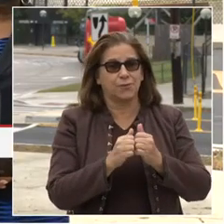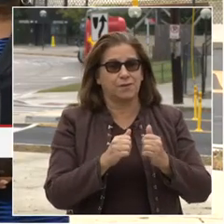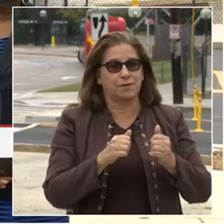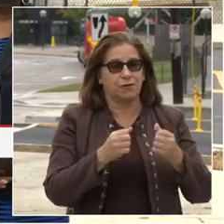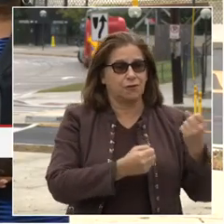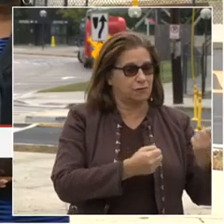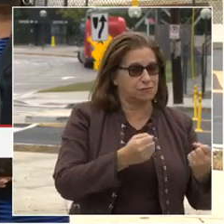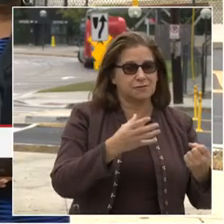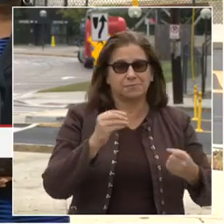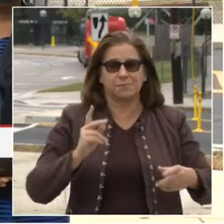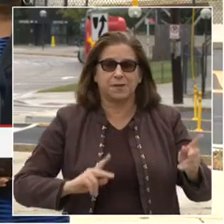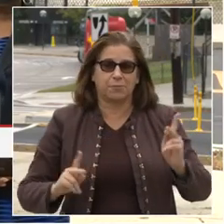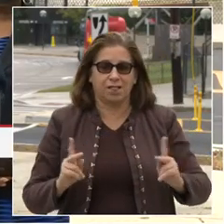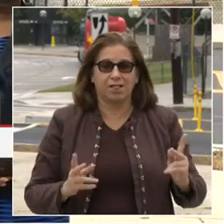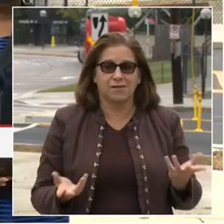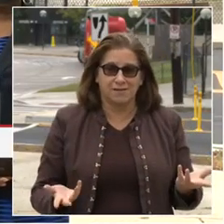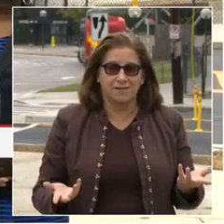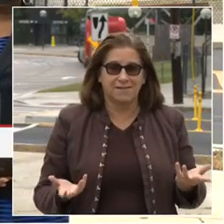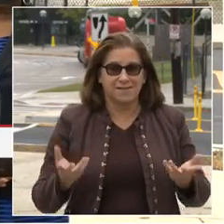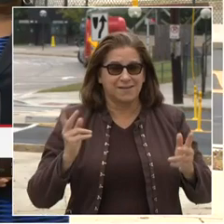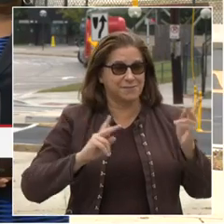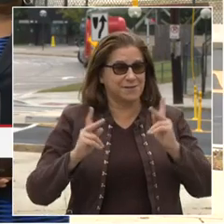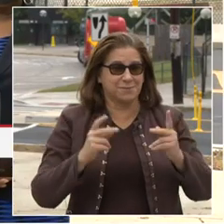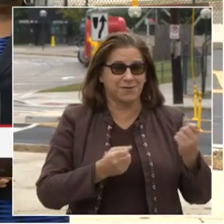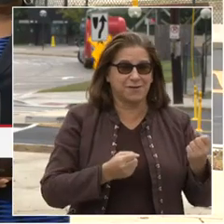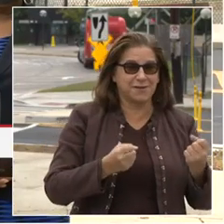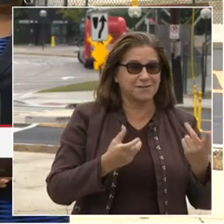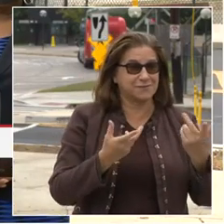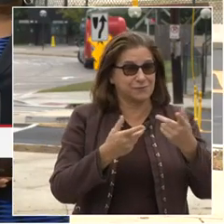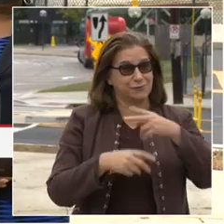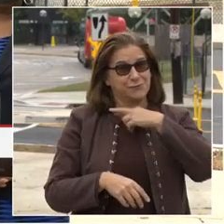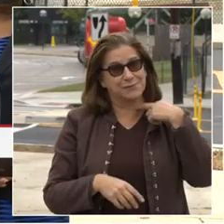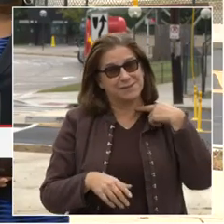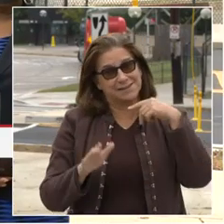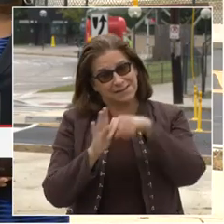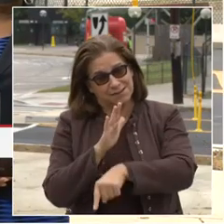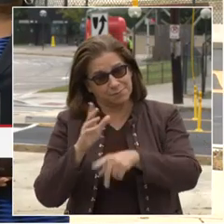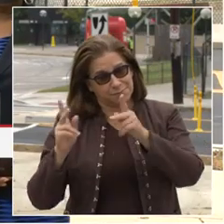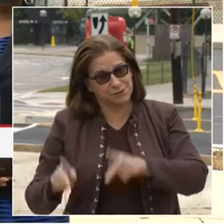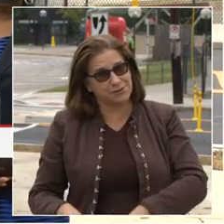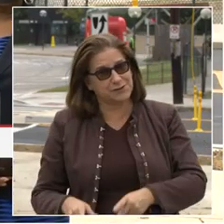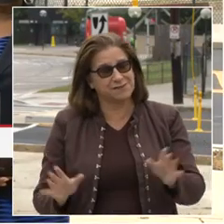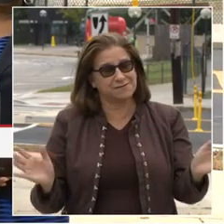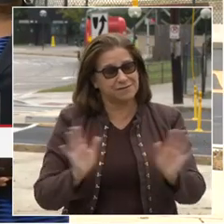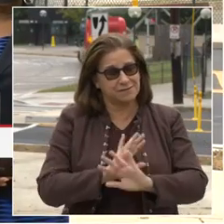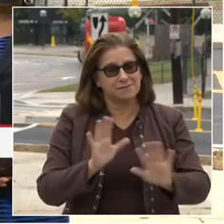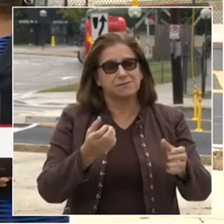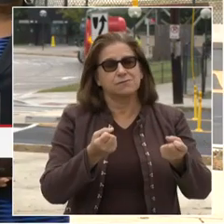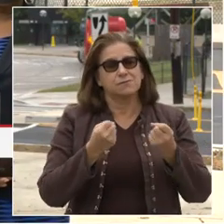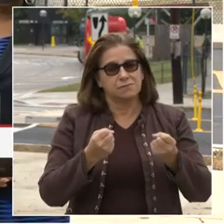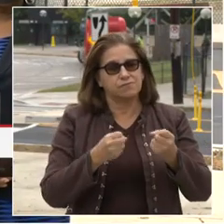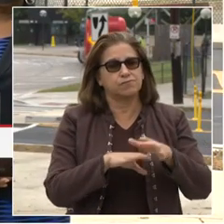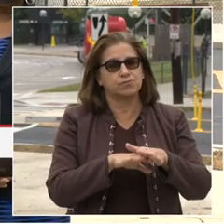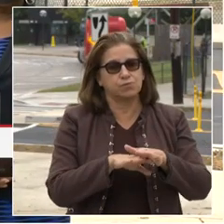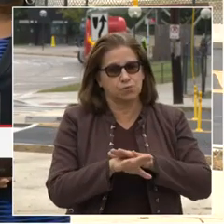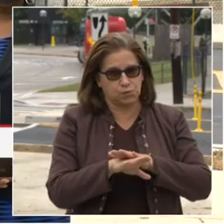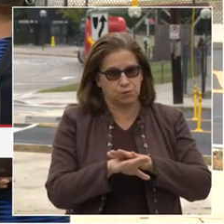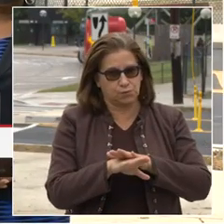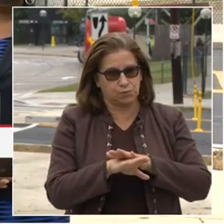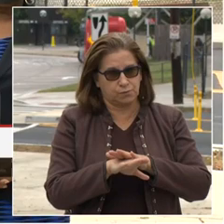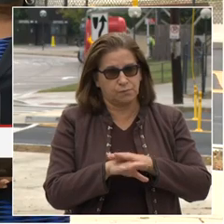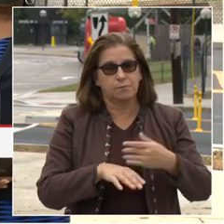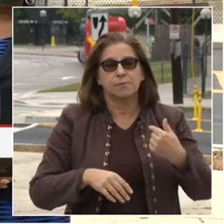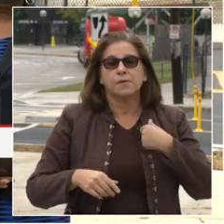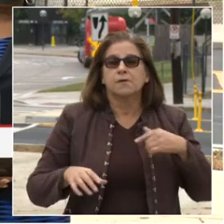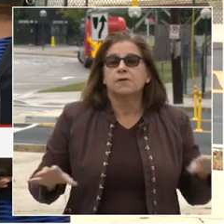the threat of killing someone is not enough for people to slow down, we are all working to make sure we